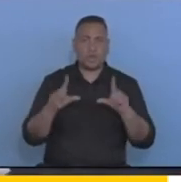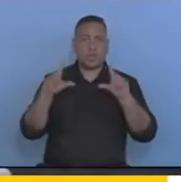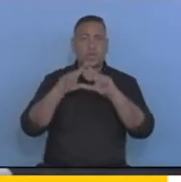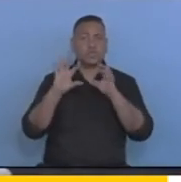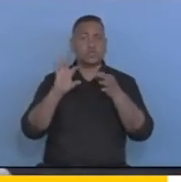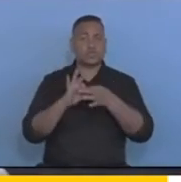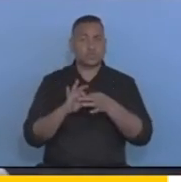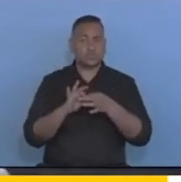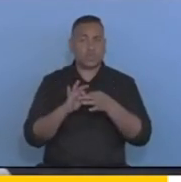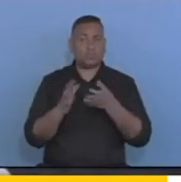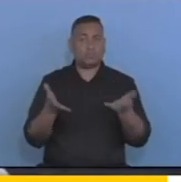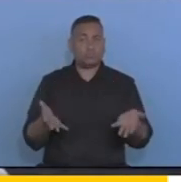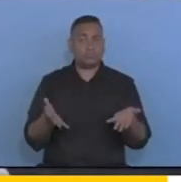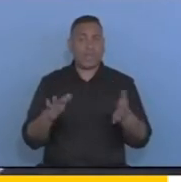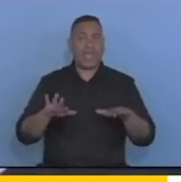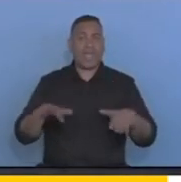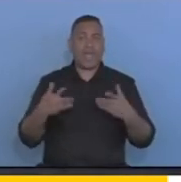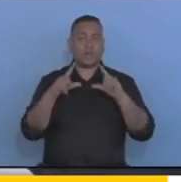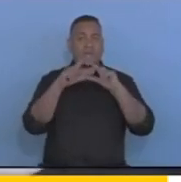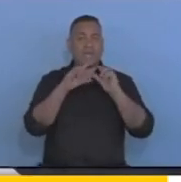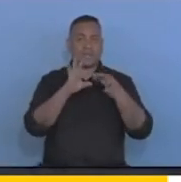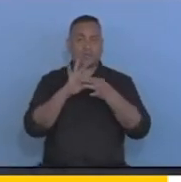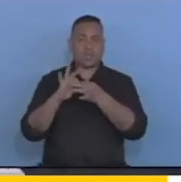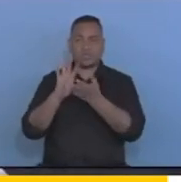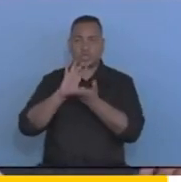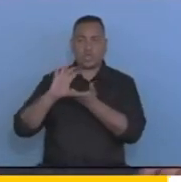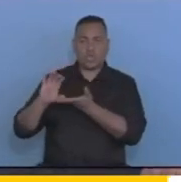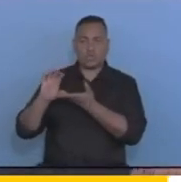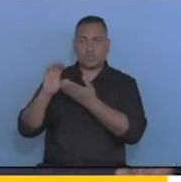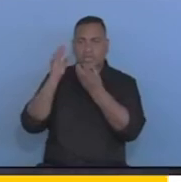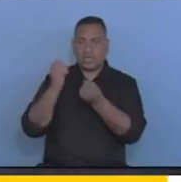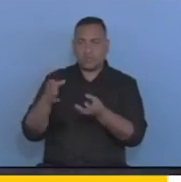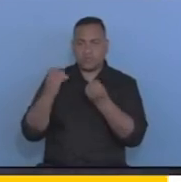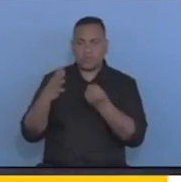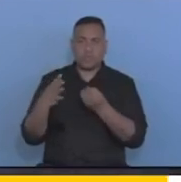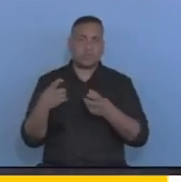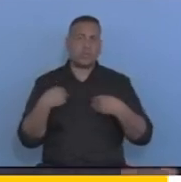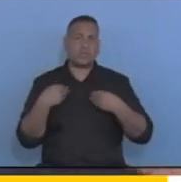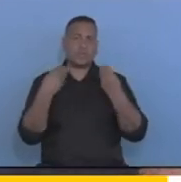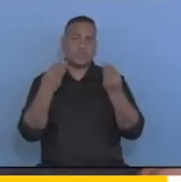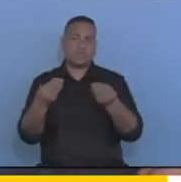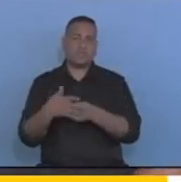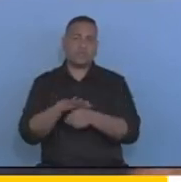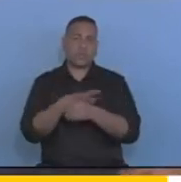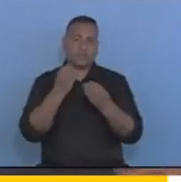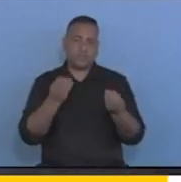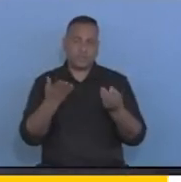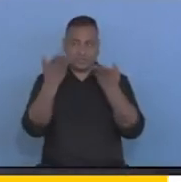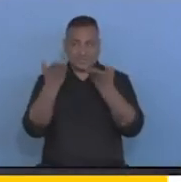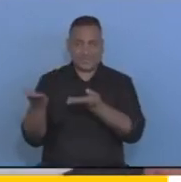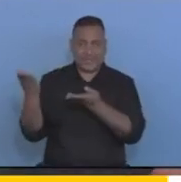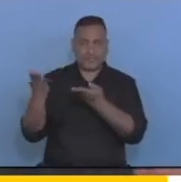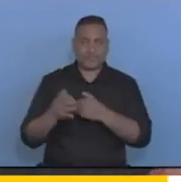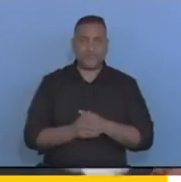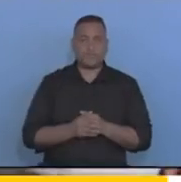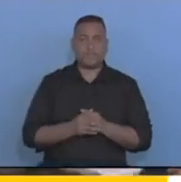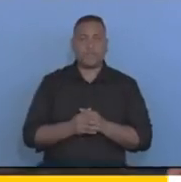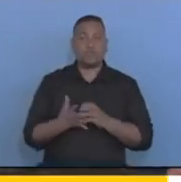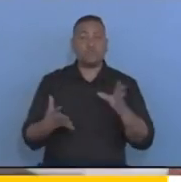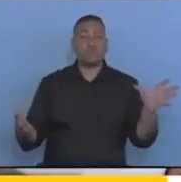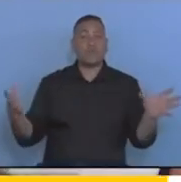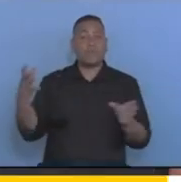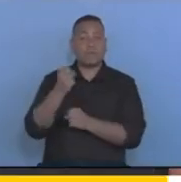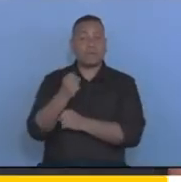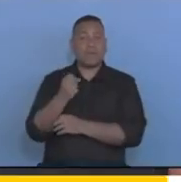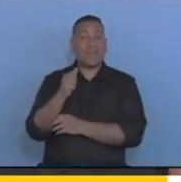the Northlink College is. We're giving you all the information on a silver platter, so definitely make full use of it. In closing, remember to like and